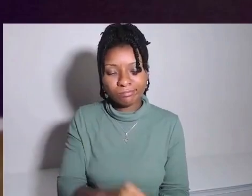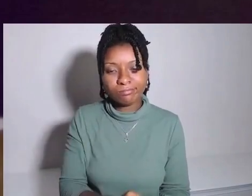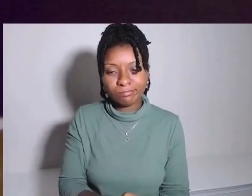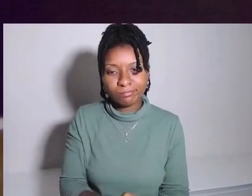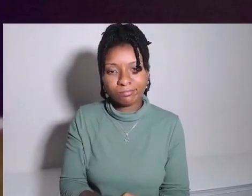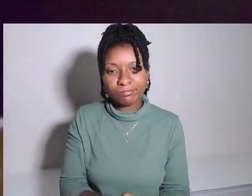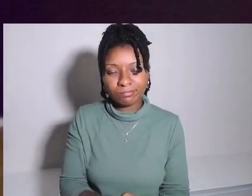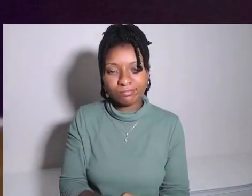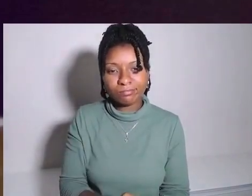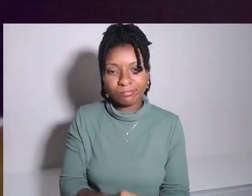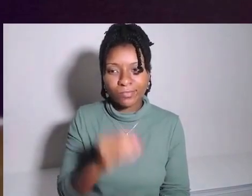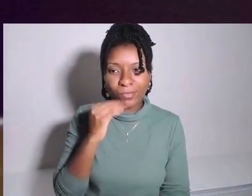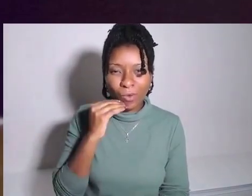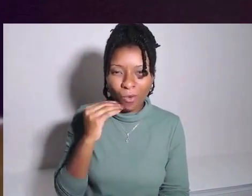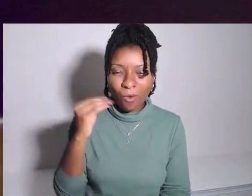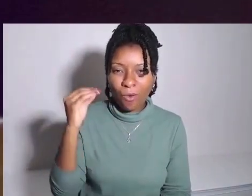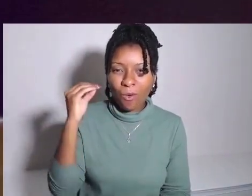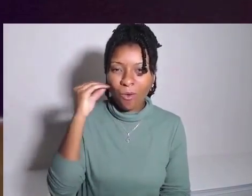Home.